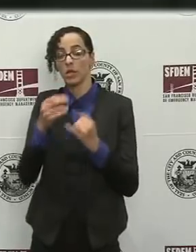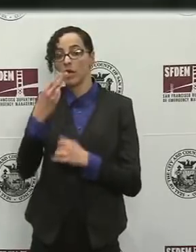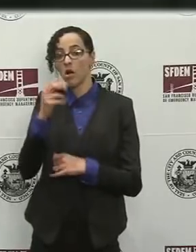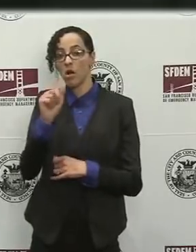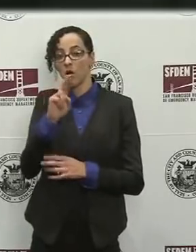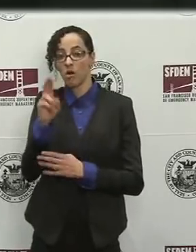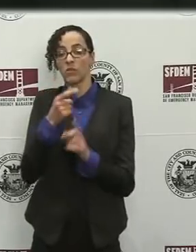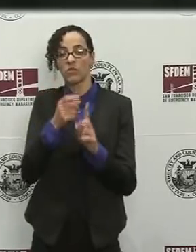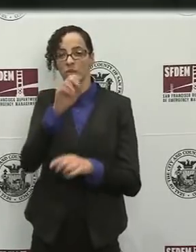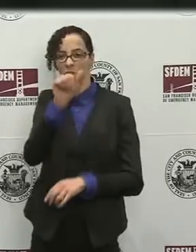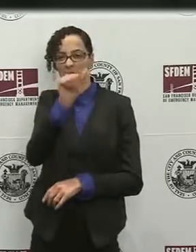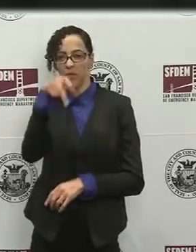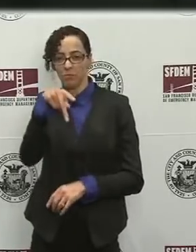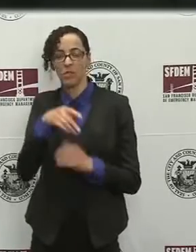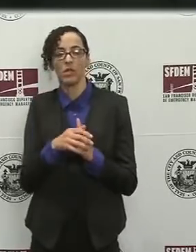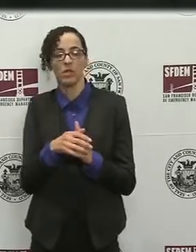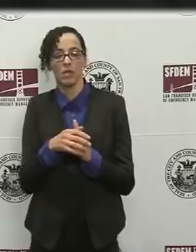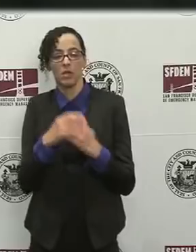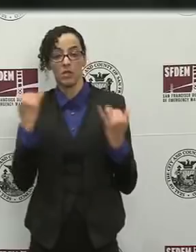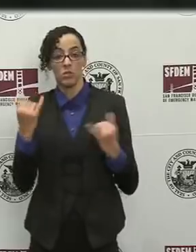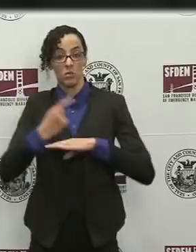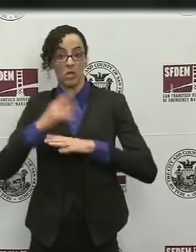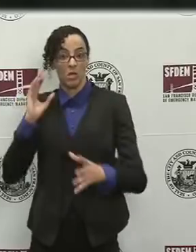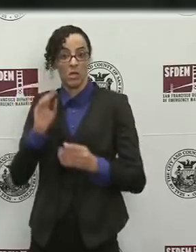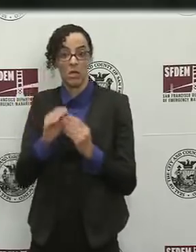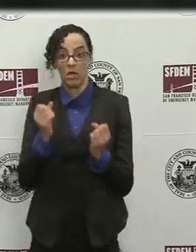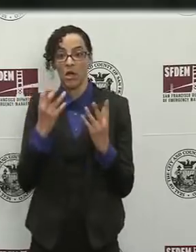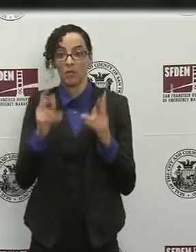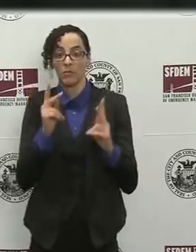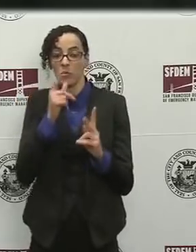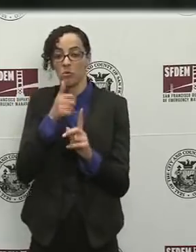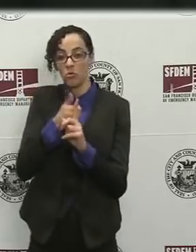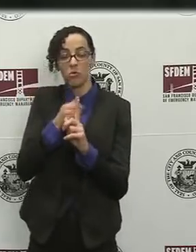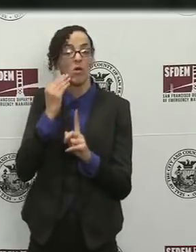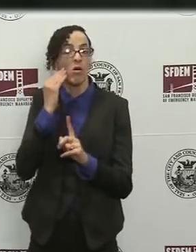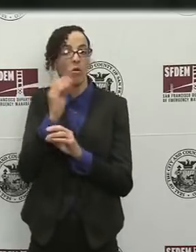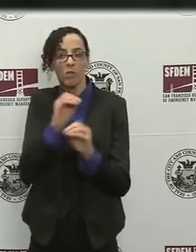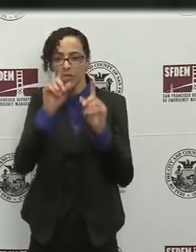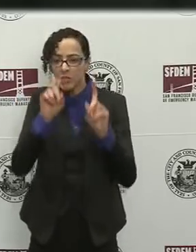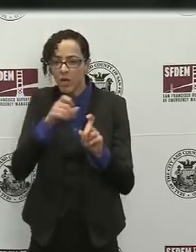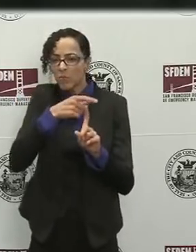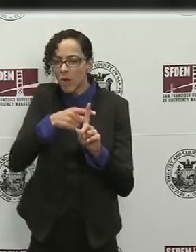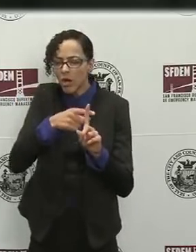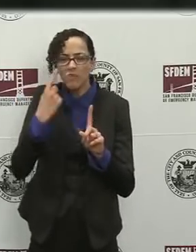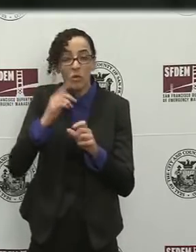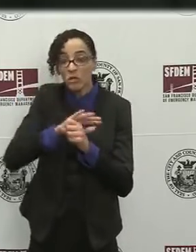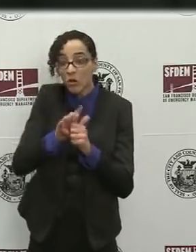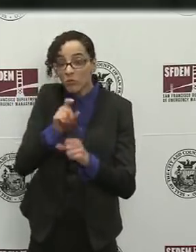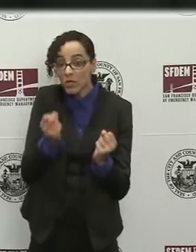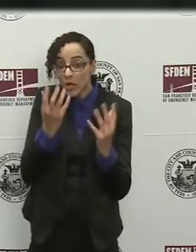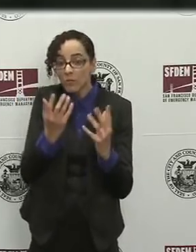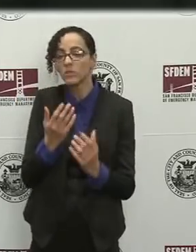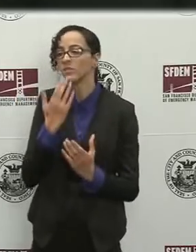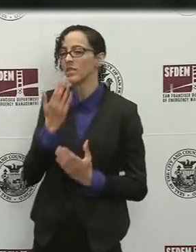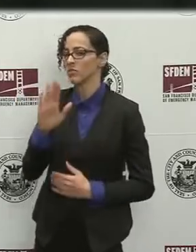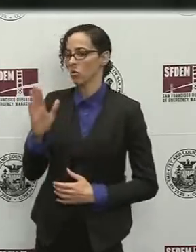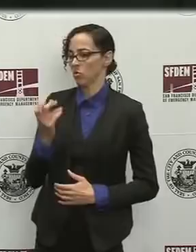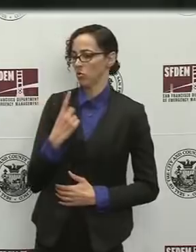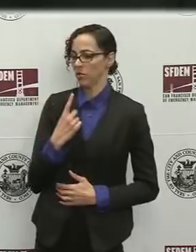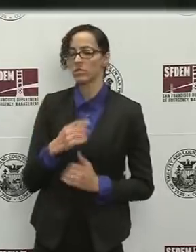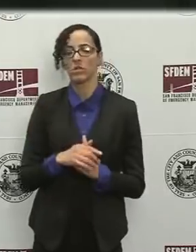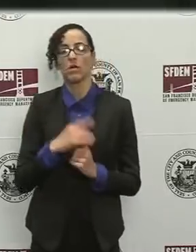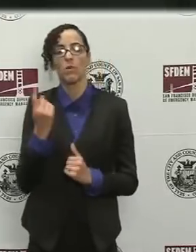To date, how many people experiencing homelessness have tested positive for COVID? Thank you for that question. I'm only aware